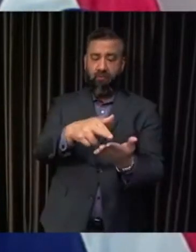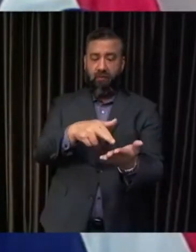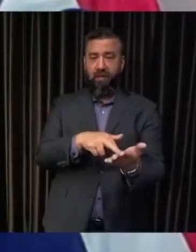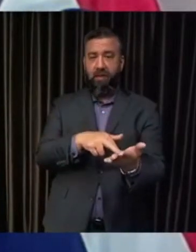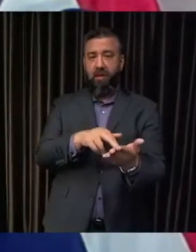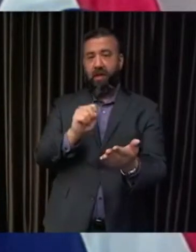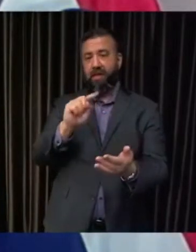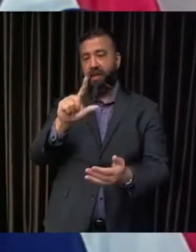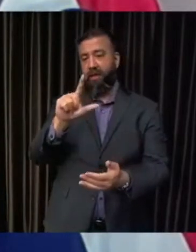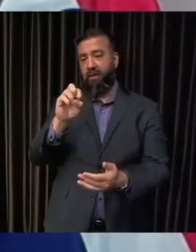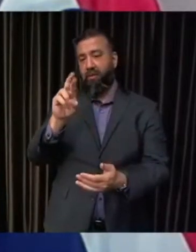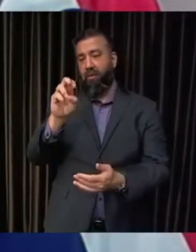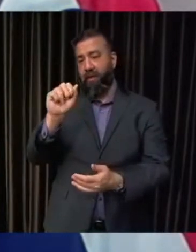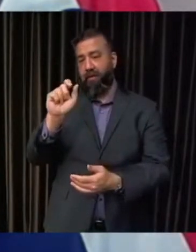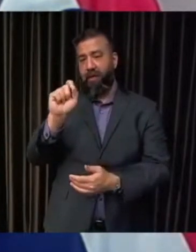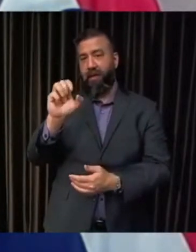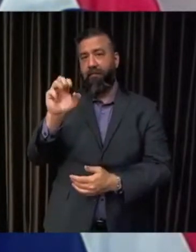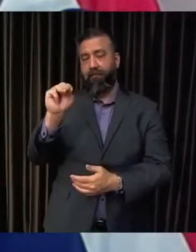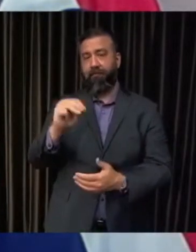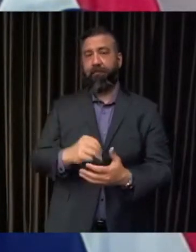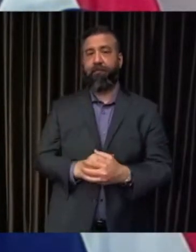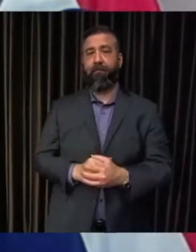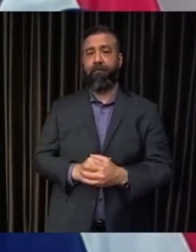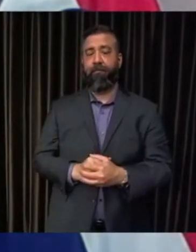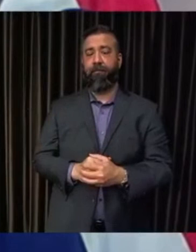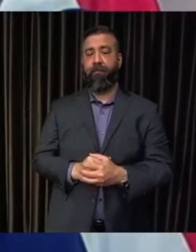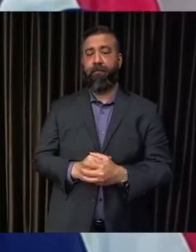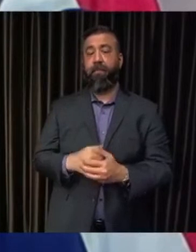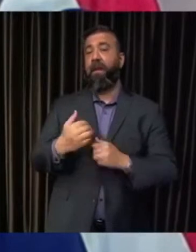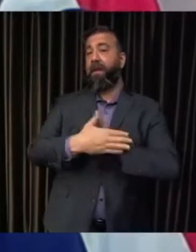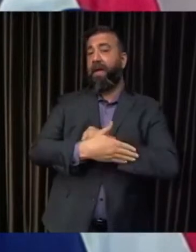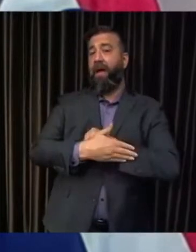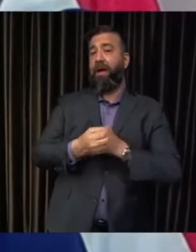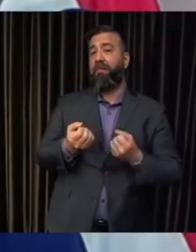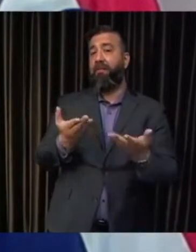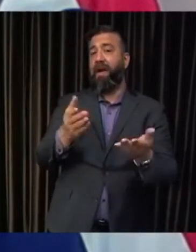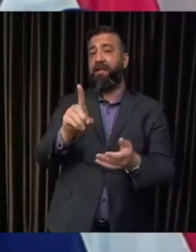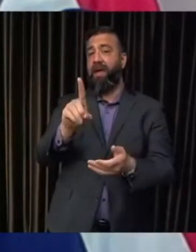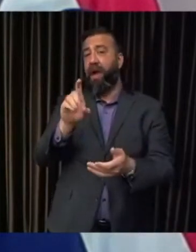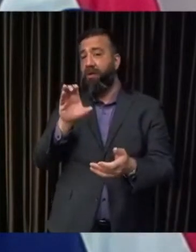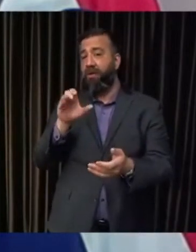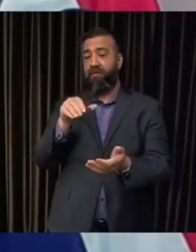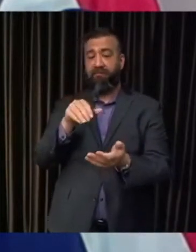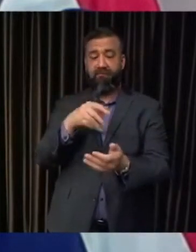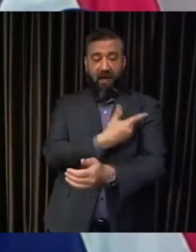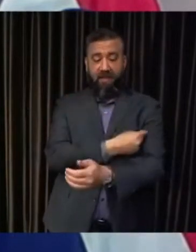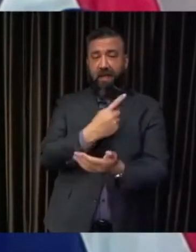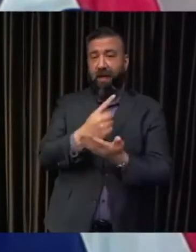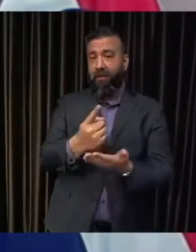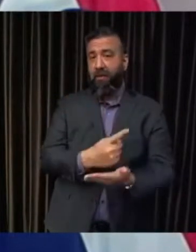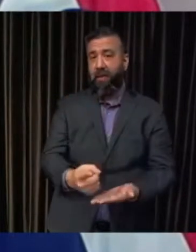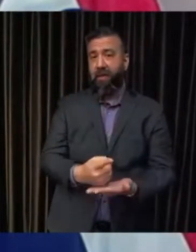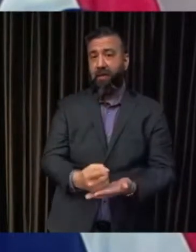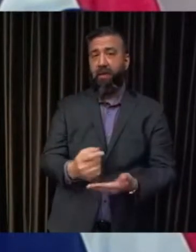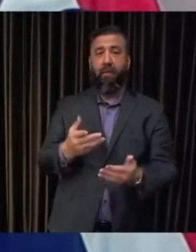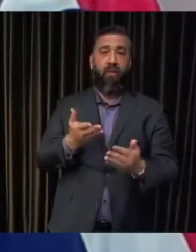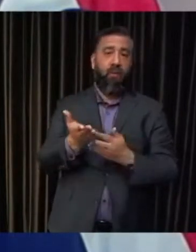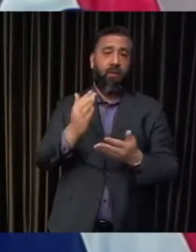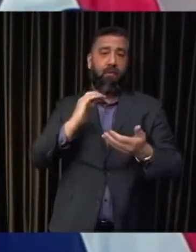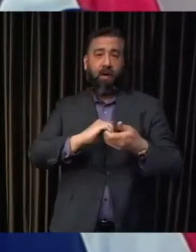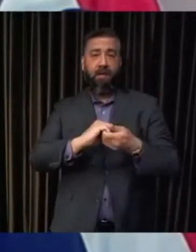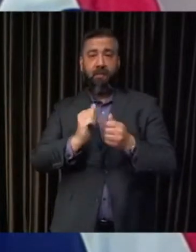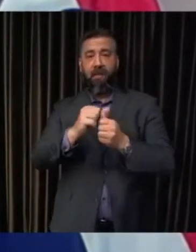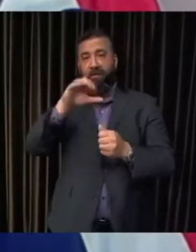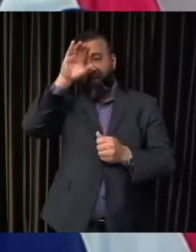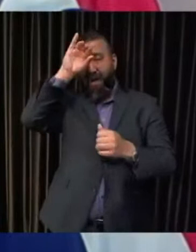at stlcorona.com. The county already provides hundreds of vaccinations weekly in South County through partnerships with area